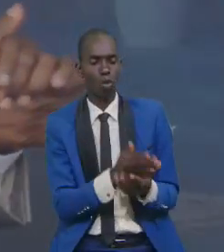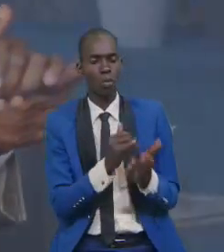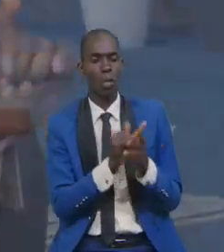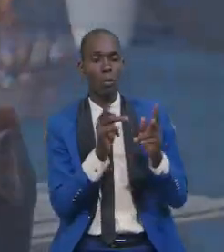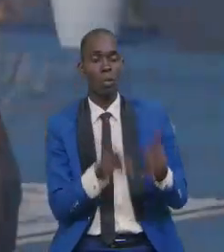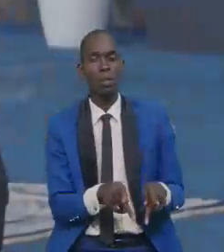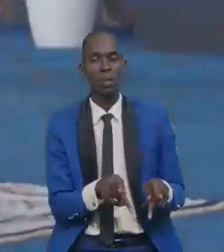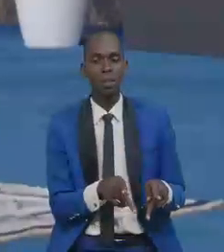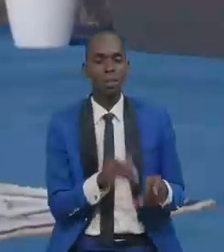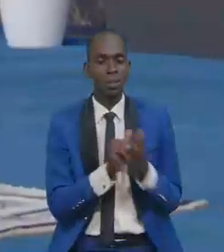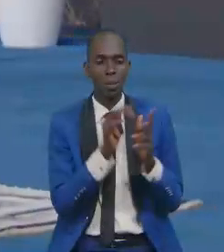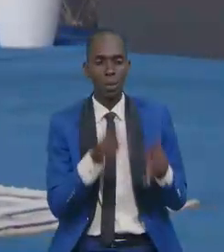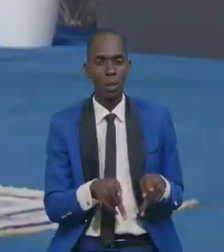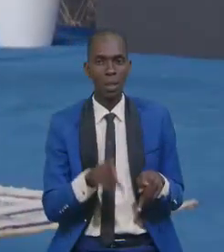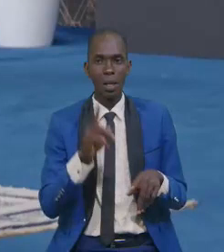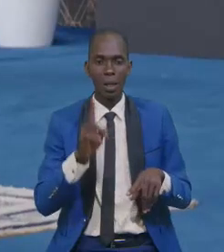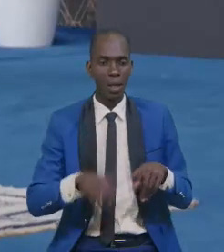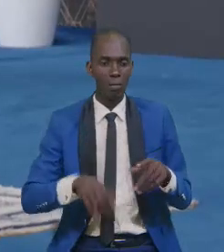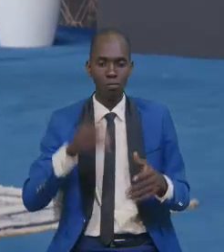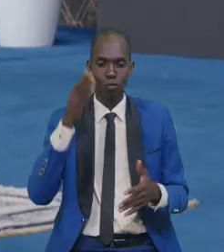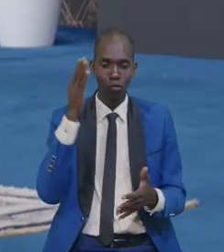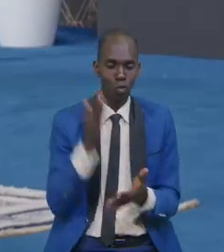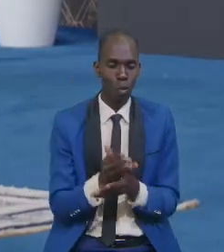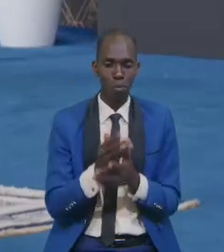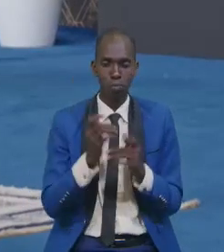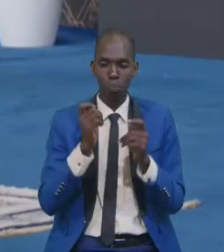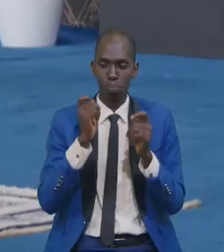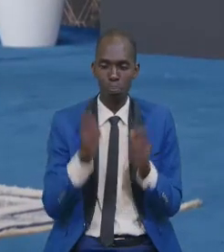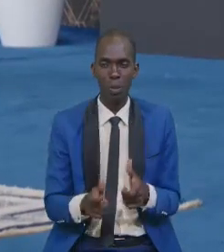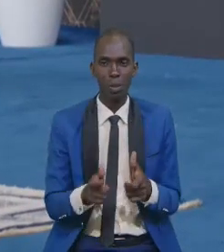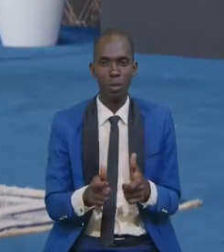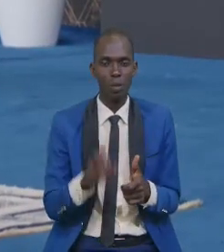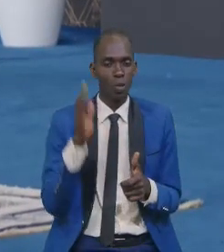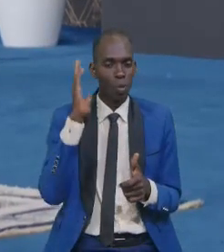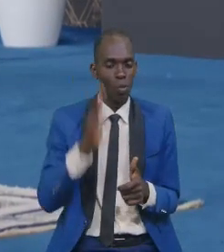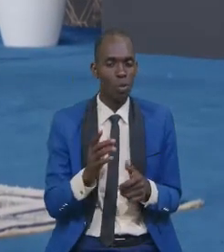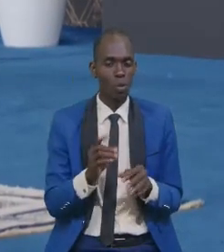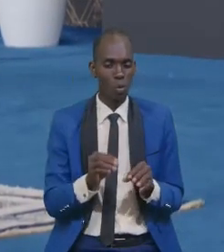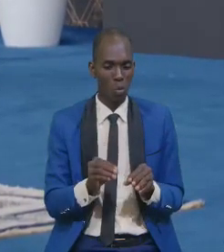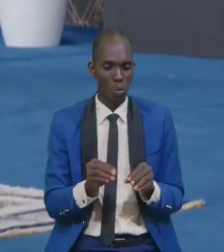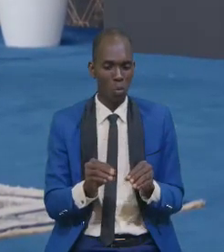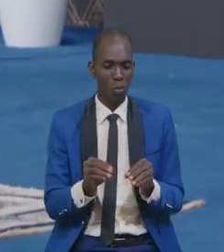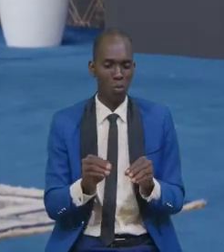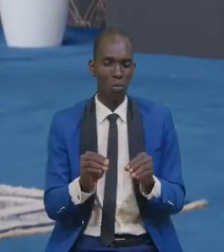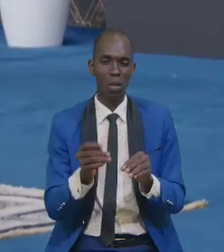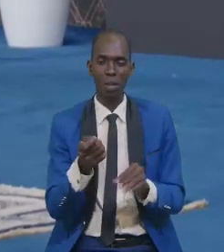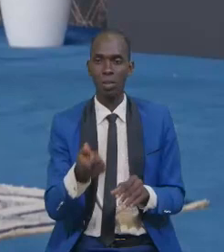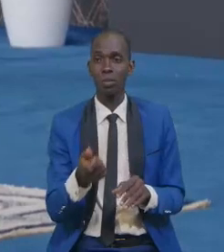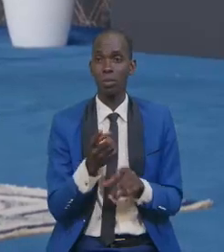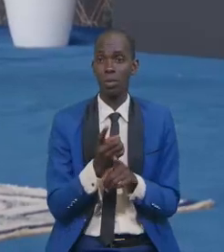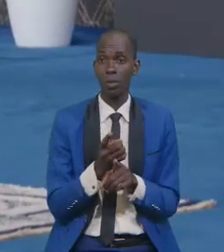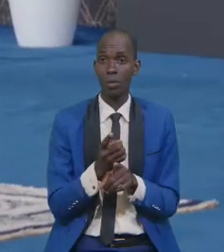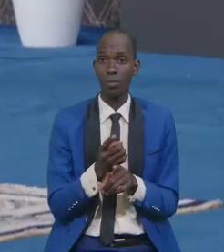cannot stop immediately. He'll still move the momentum of